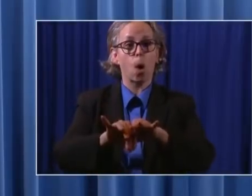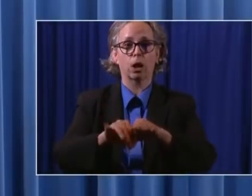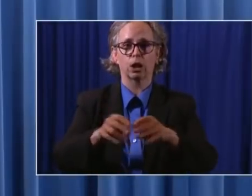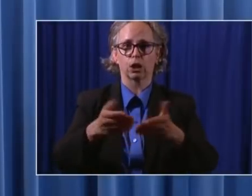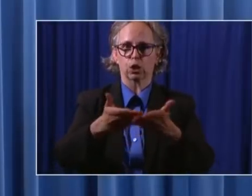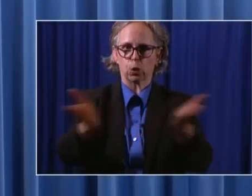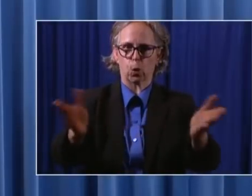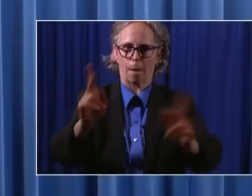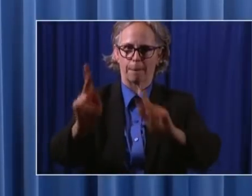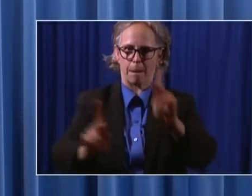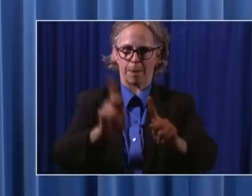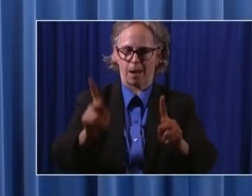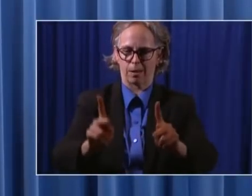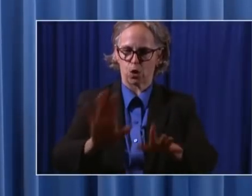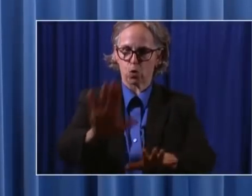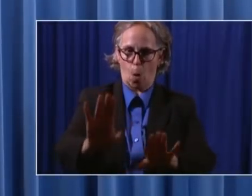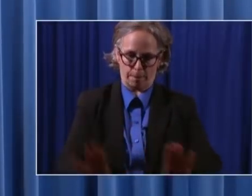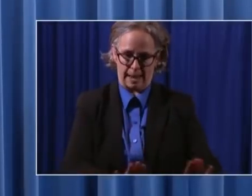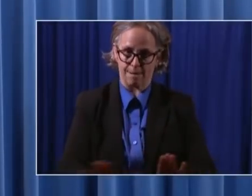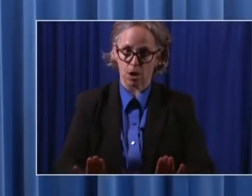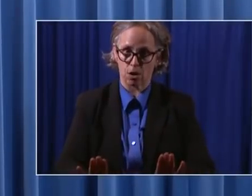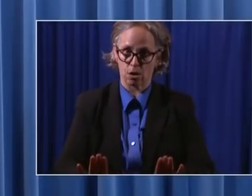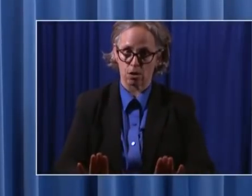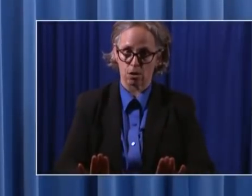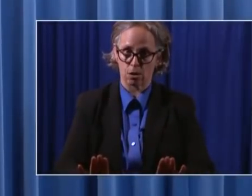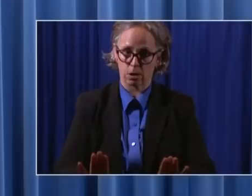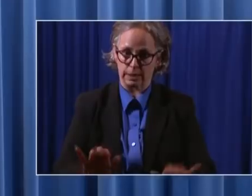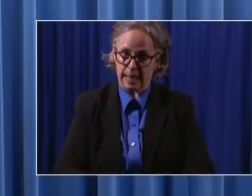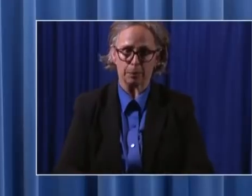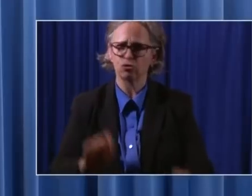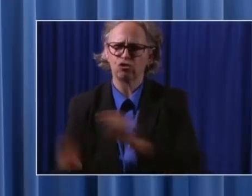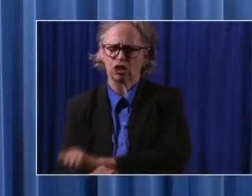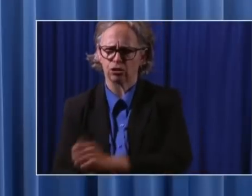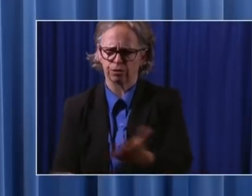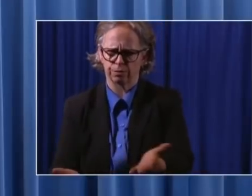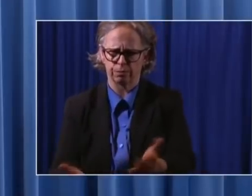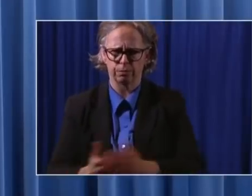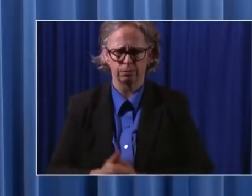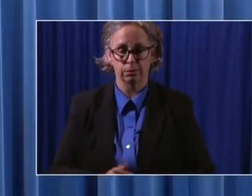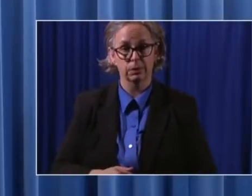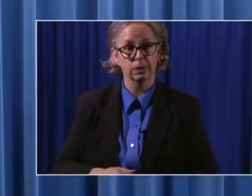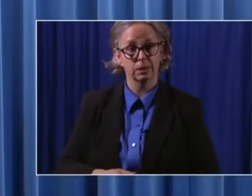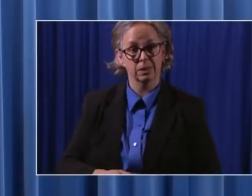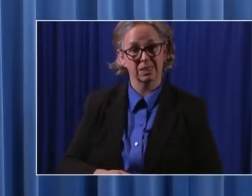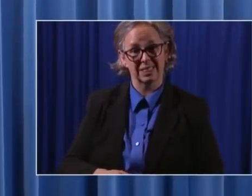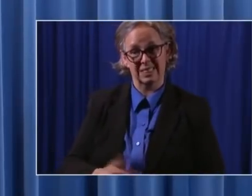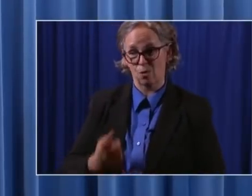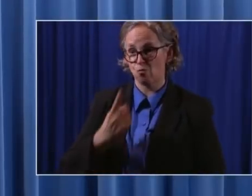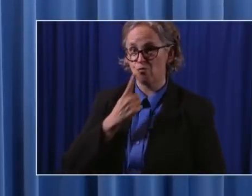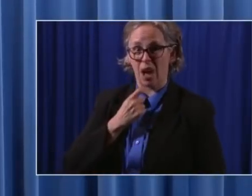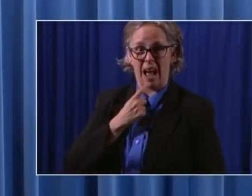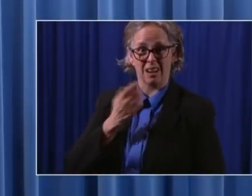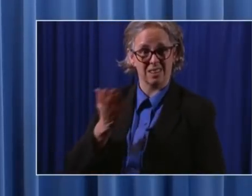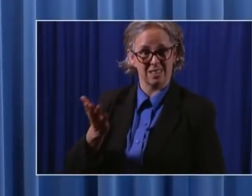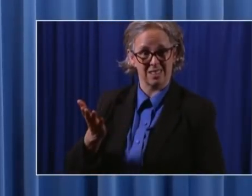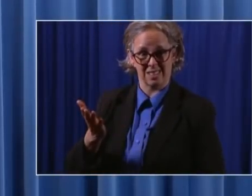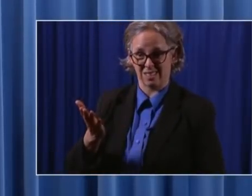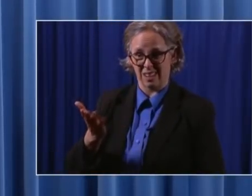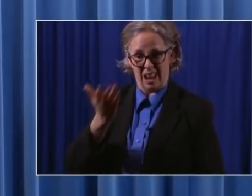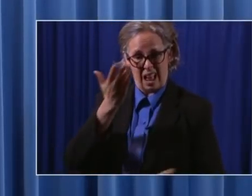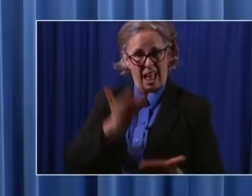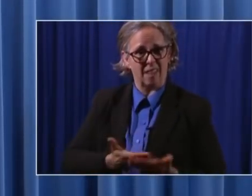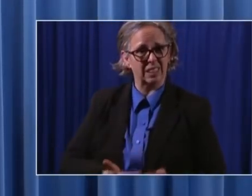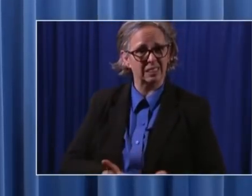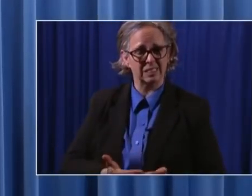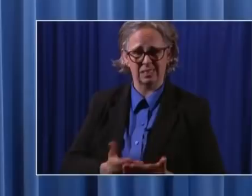on when they go into a business? The trend line is clear, and the evidence, as I pointed out last